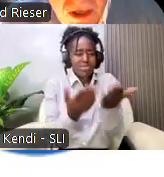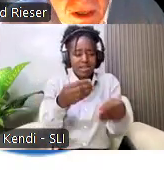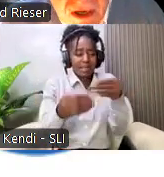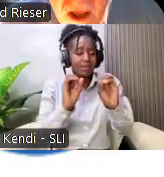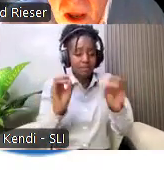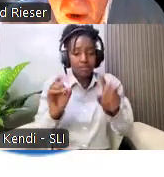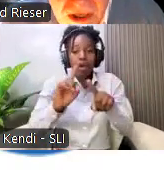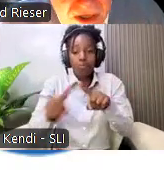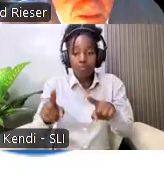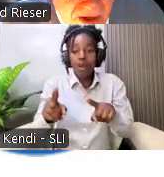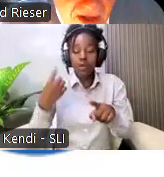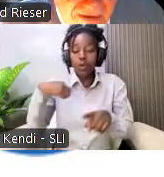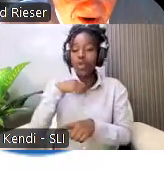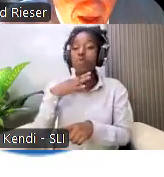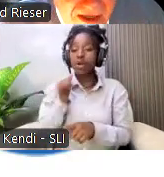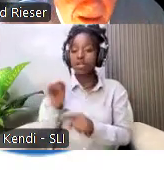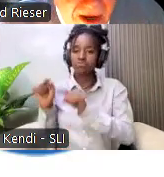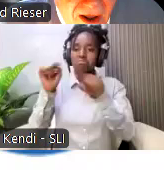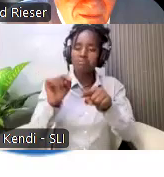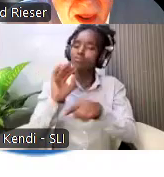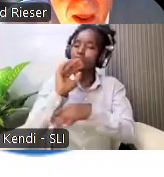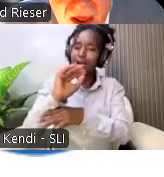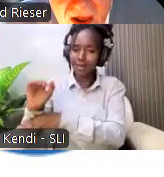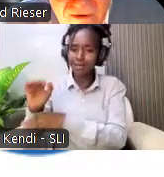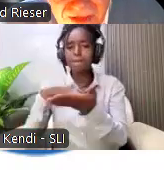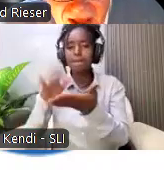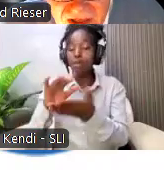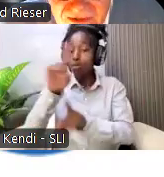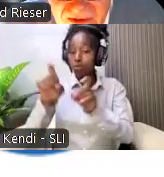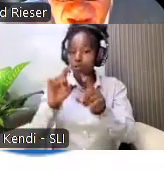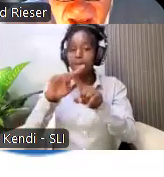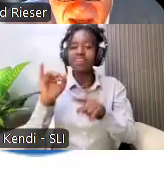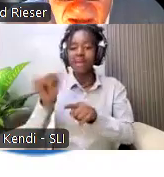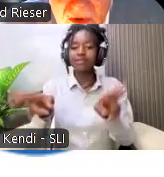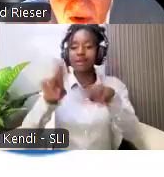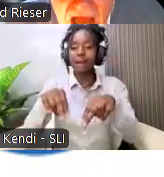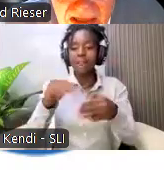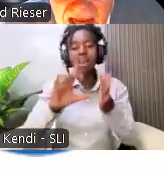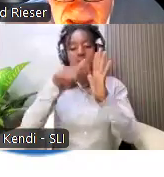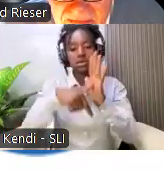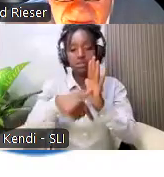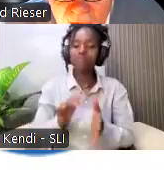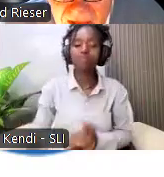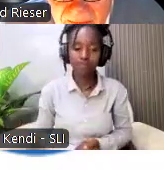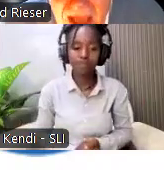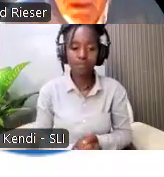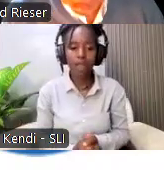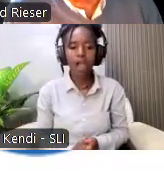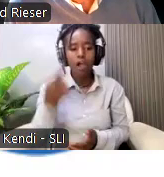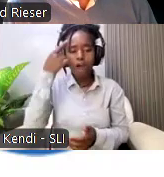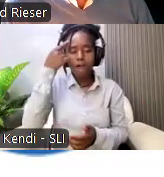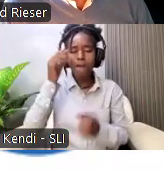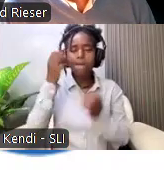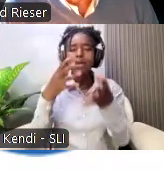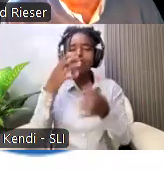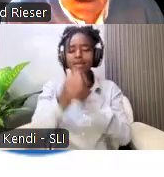the Washington questions, but that's for another seminar. For thousands of years, us as people with impairments